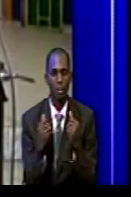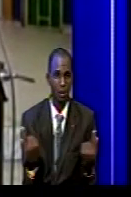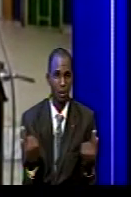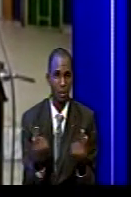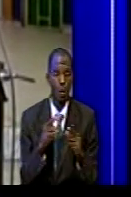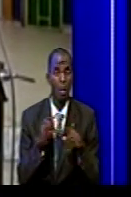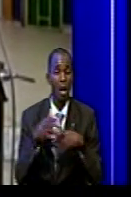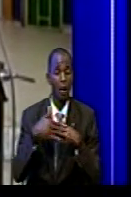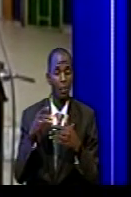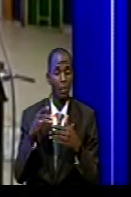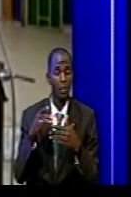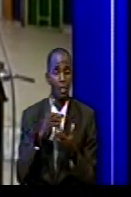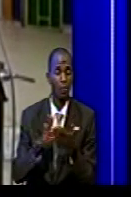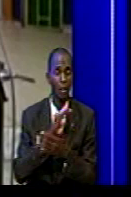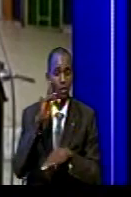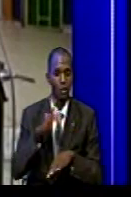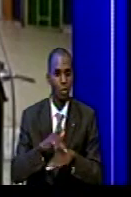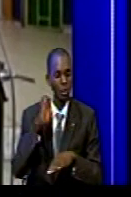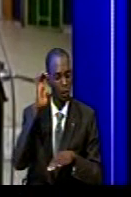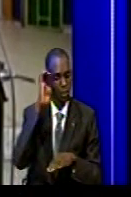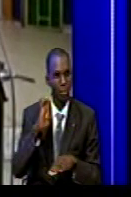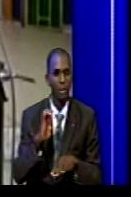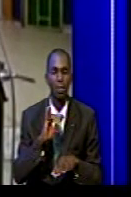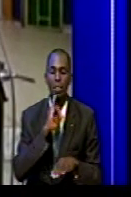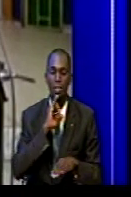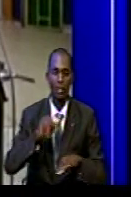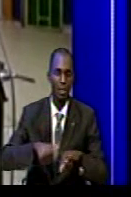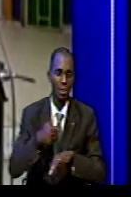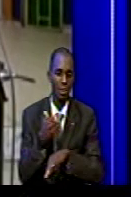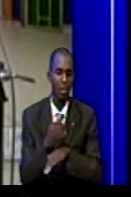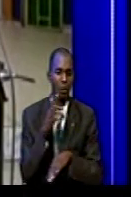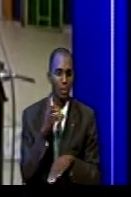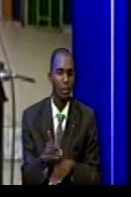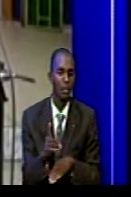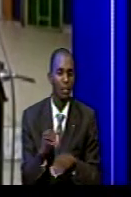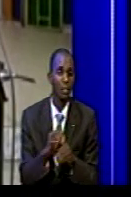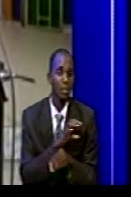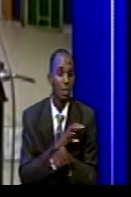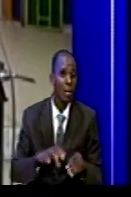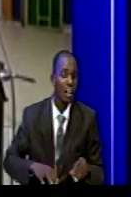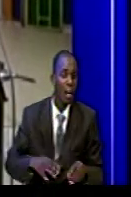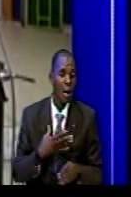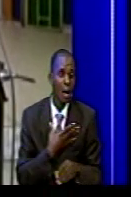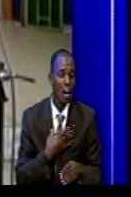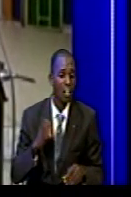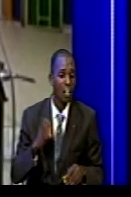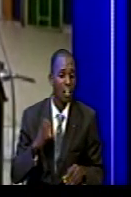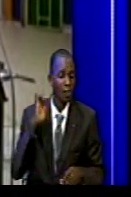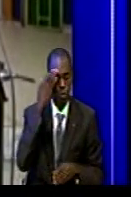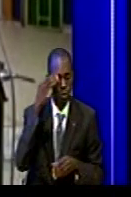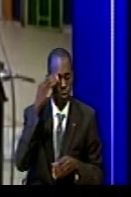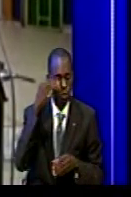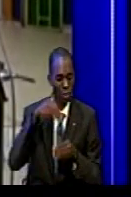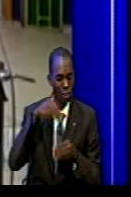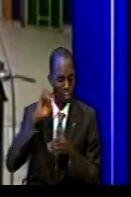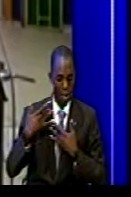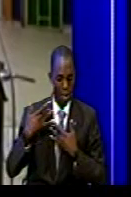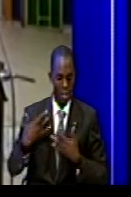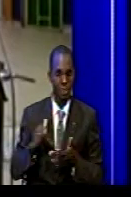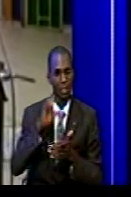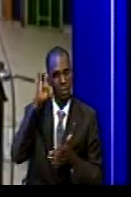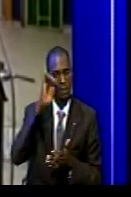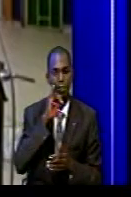but after divine touch, he said he has established and in his heart